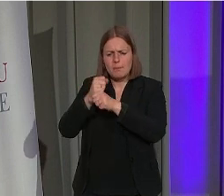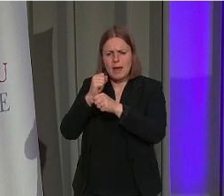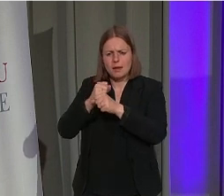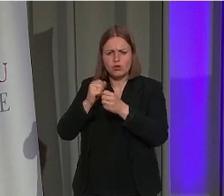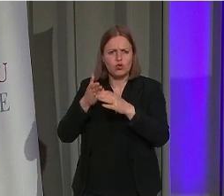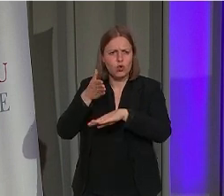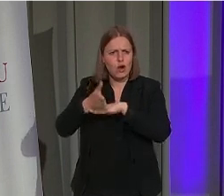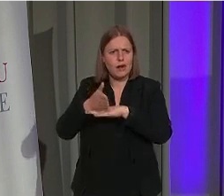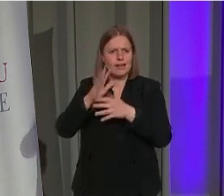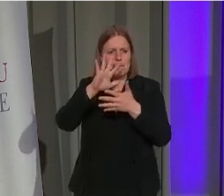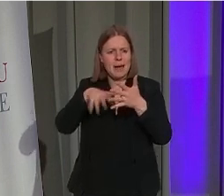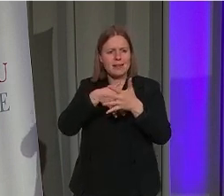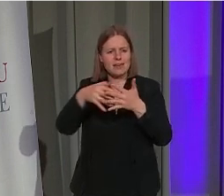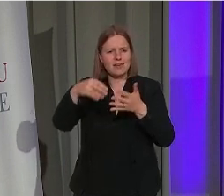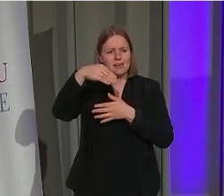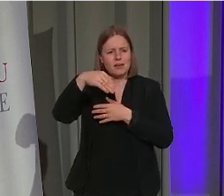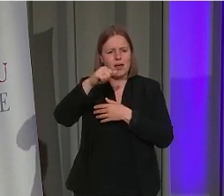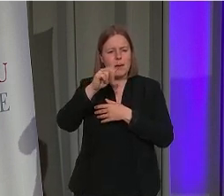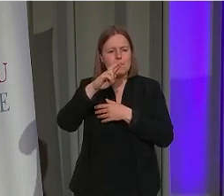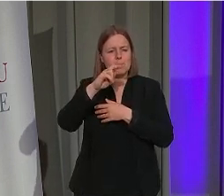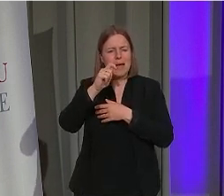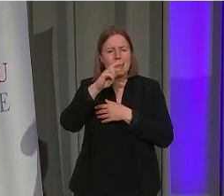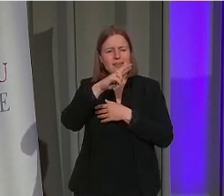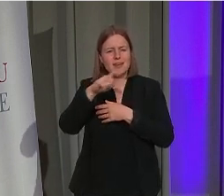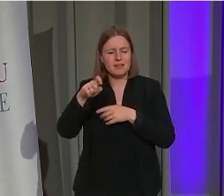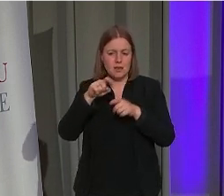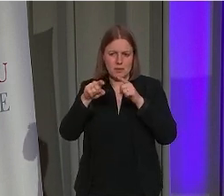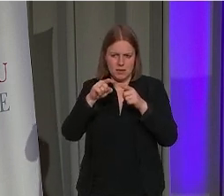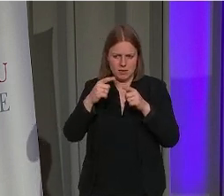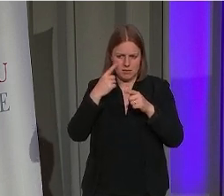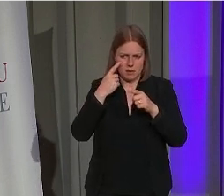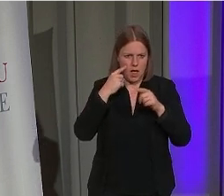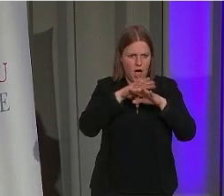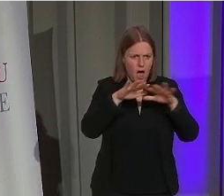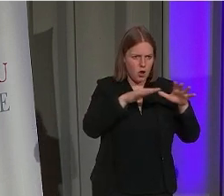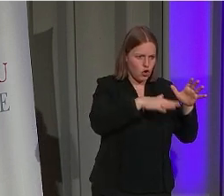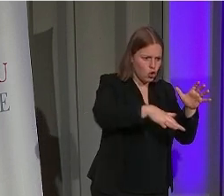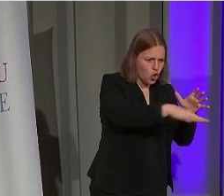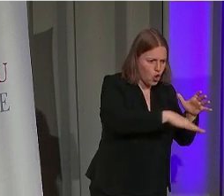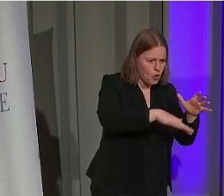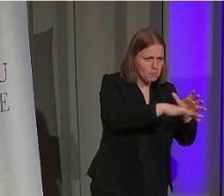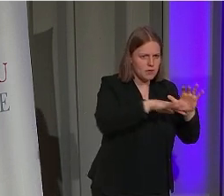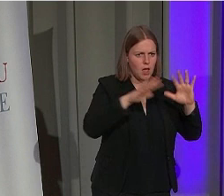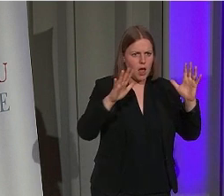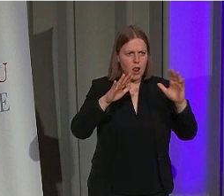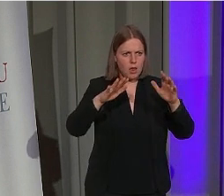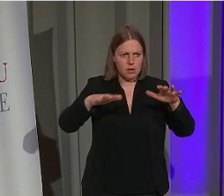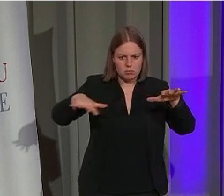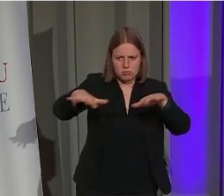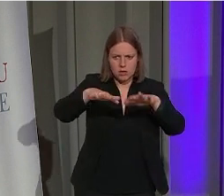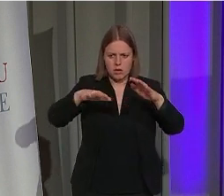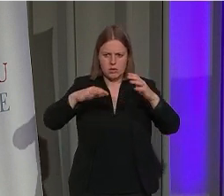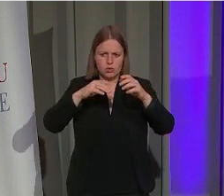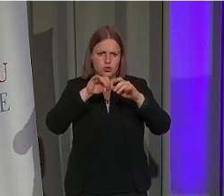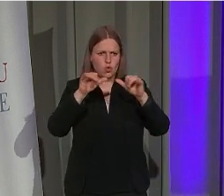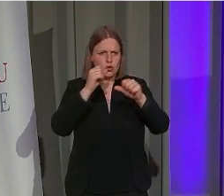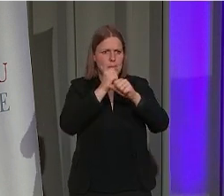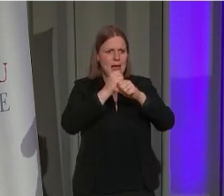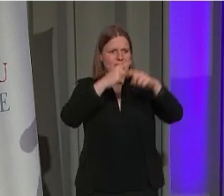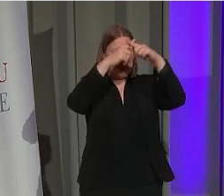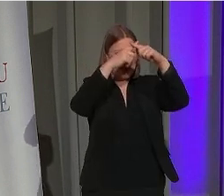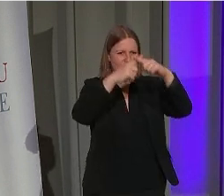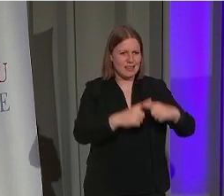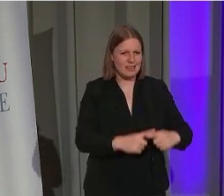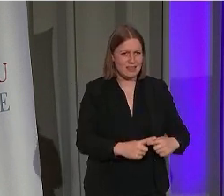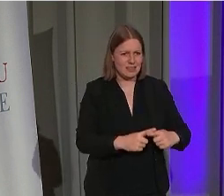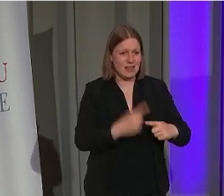take our advices with us, and we go out there and we ask for a kind of assessment. We